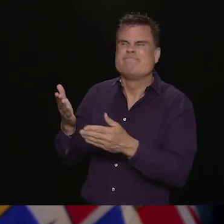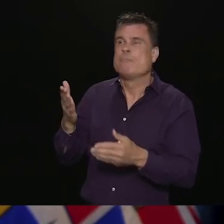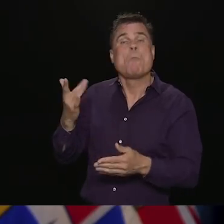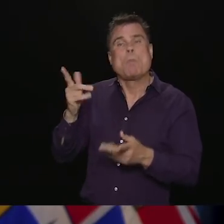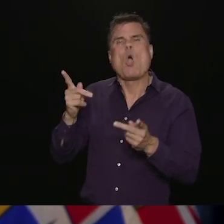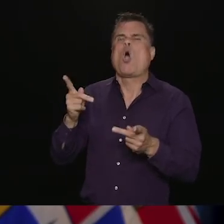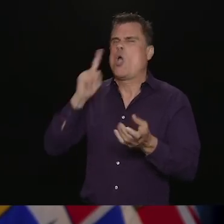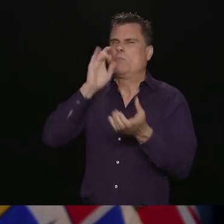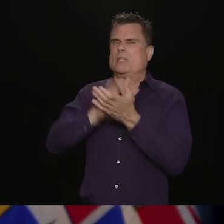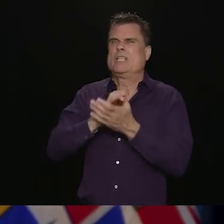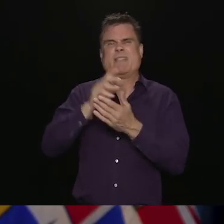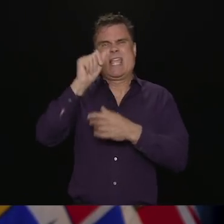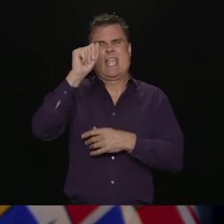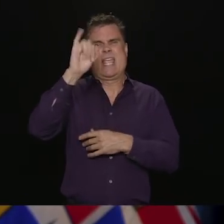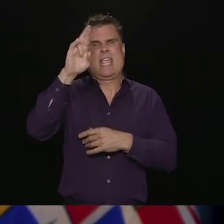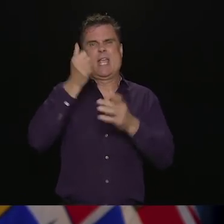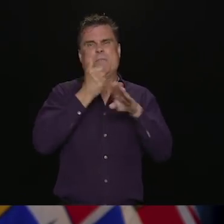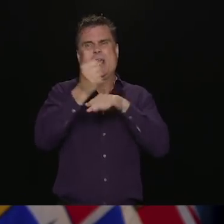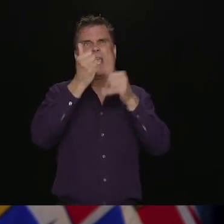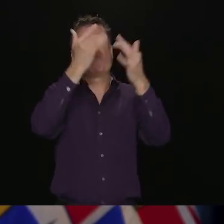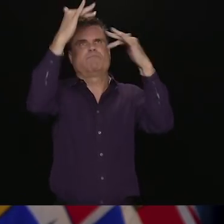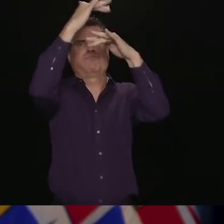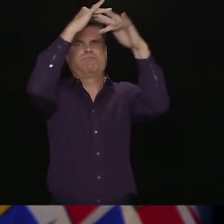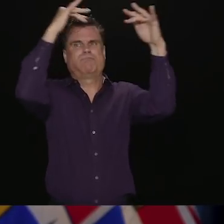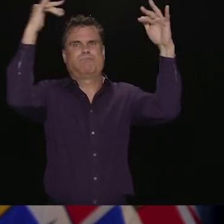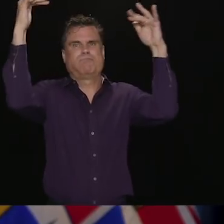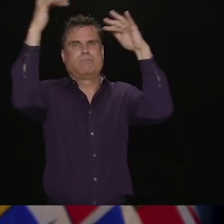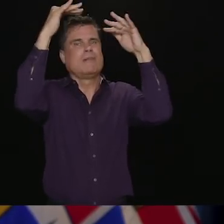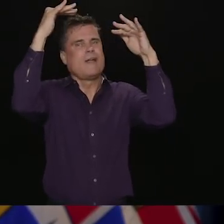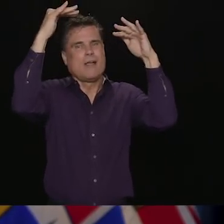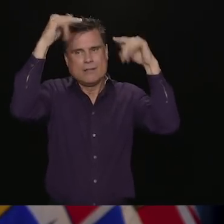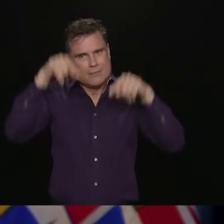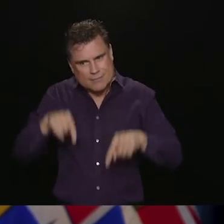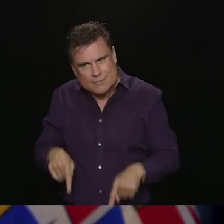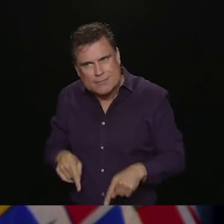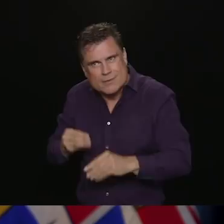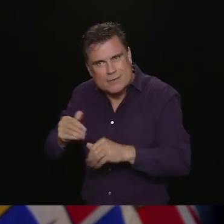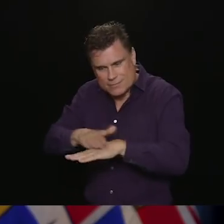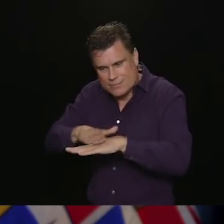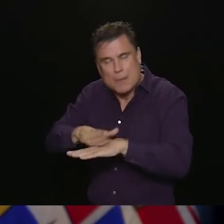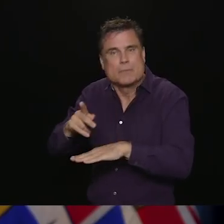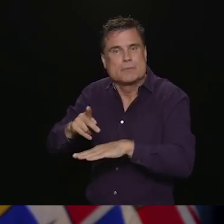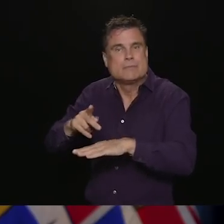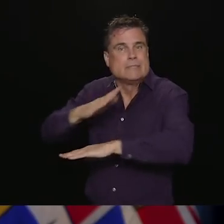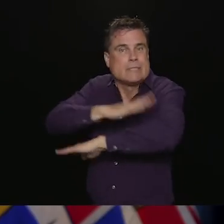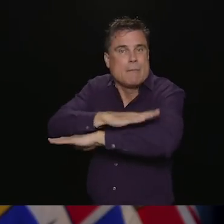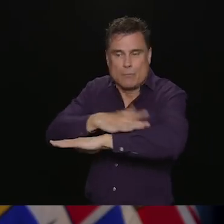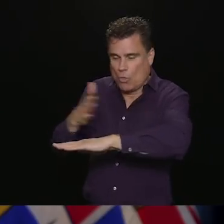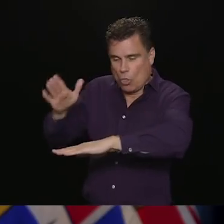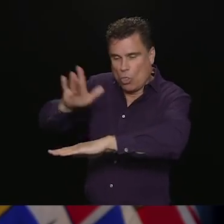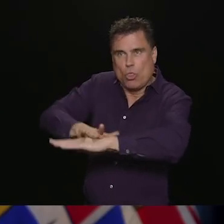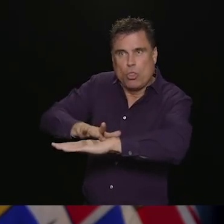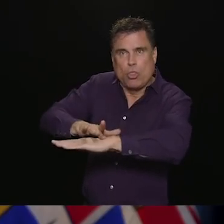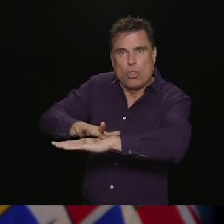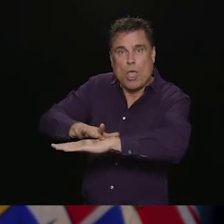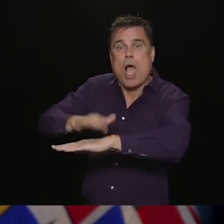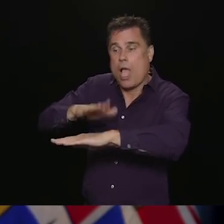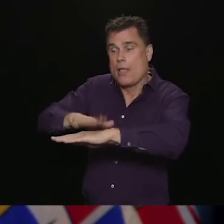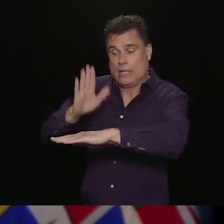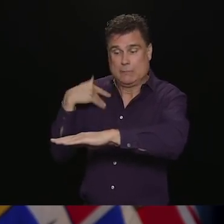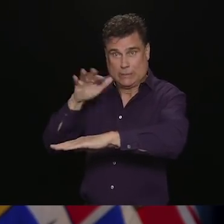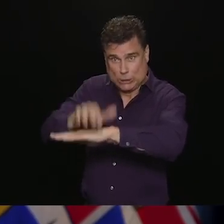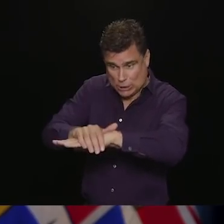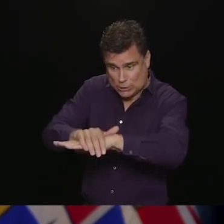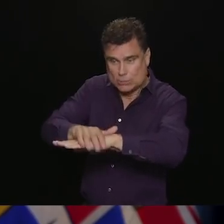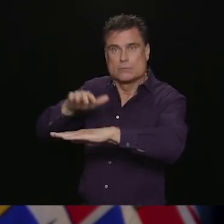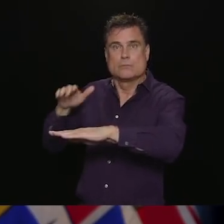mild symptoms, the amount of virus in the environment becomes greater, and that means it's easier for us to pick it up and to transfer